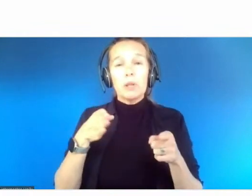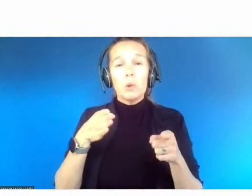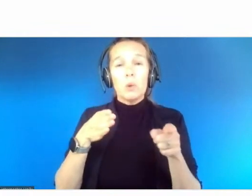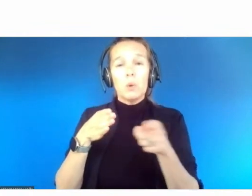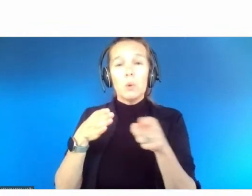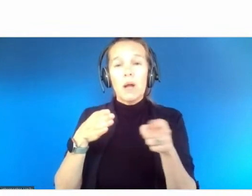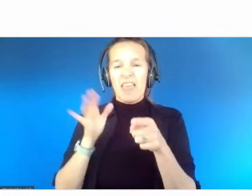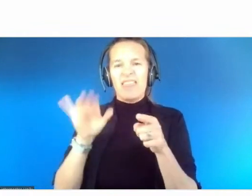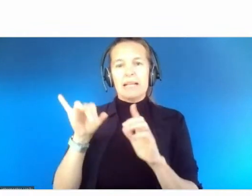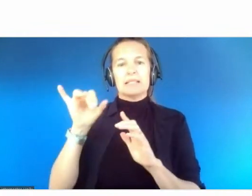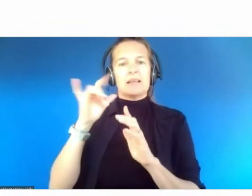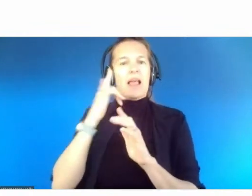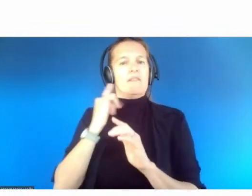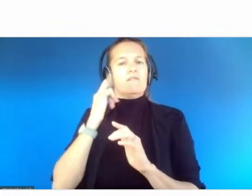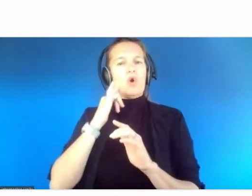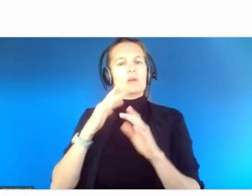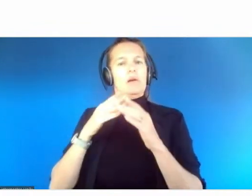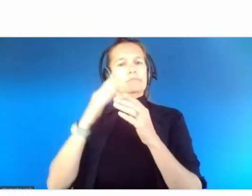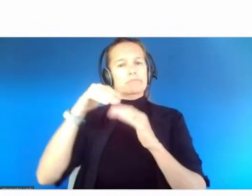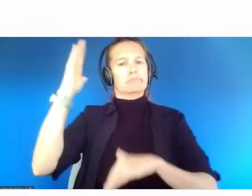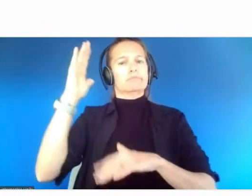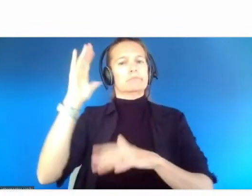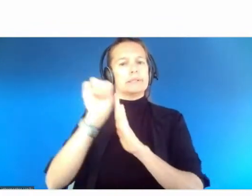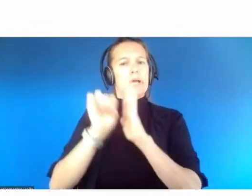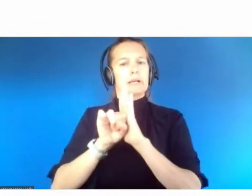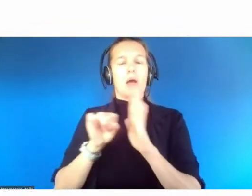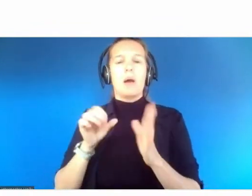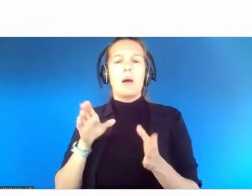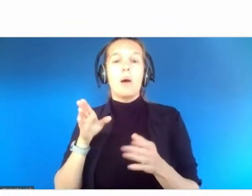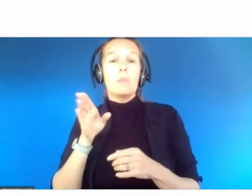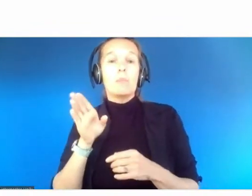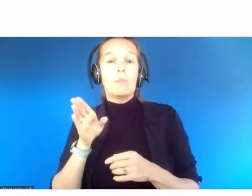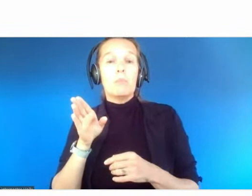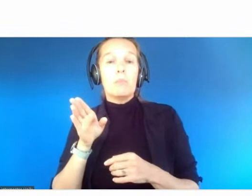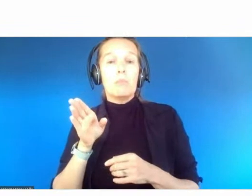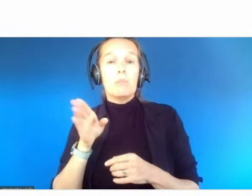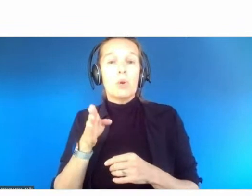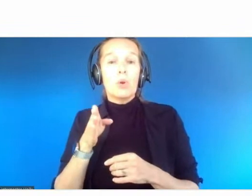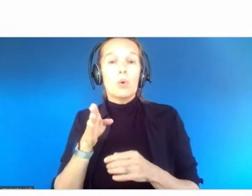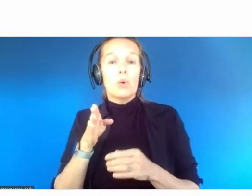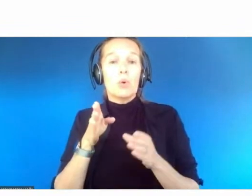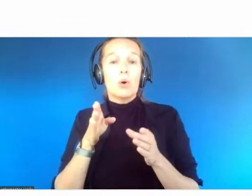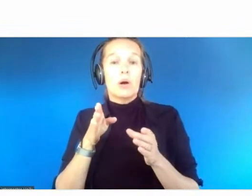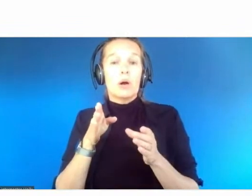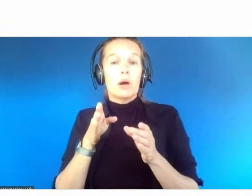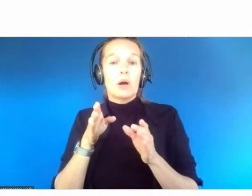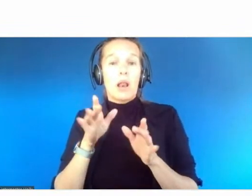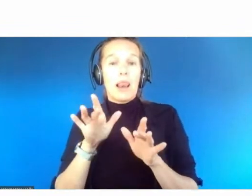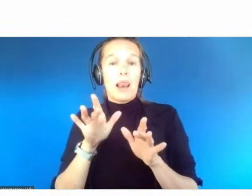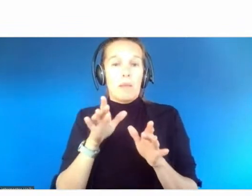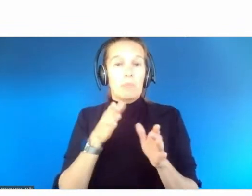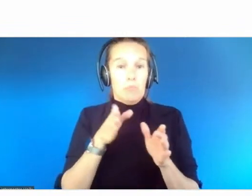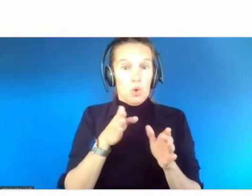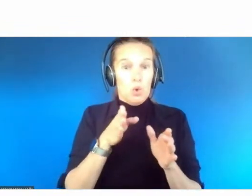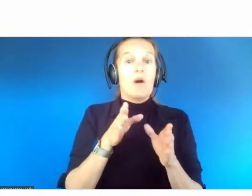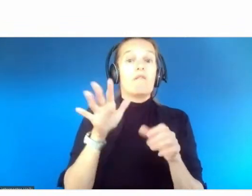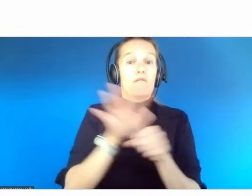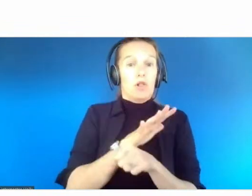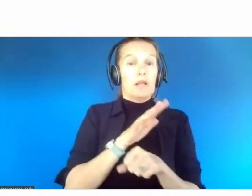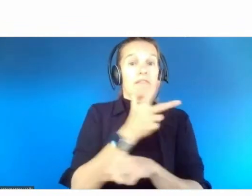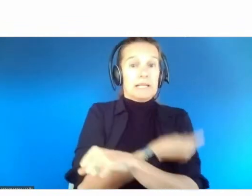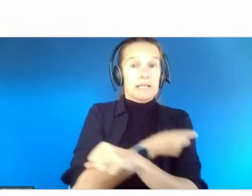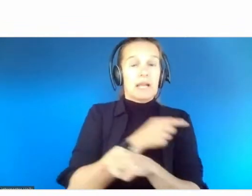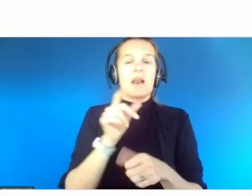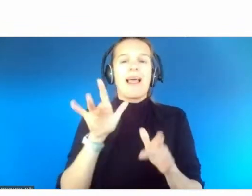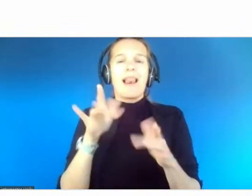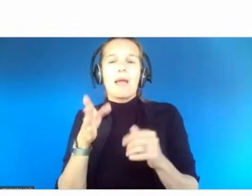is for fully vaccinated, and the blue shows fully vaccinated, and the light blue shows the partially vaccinated. So when